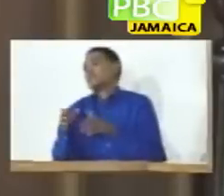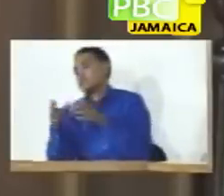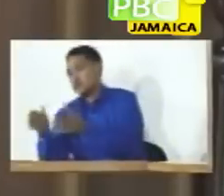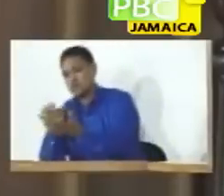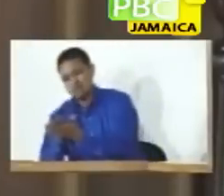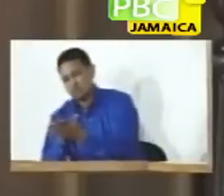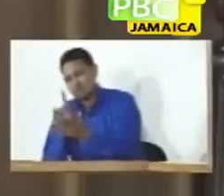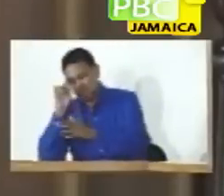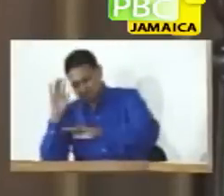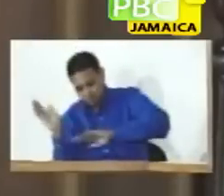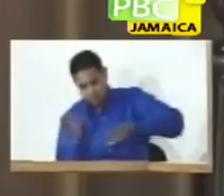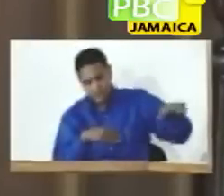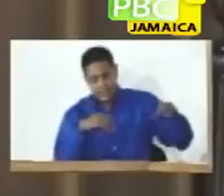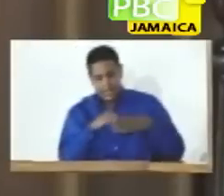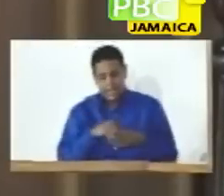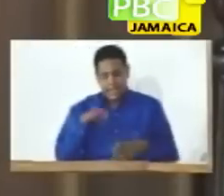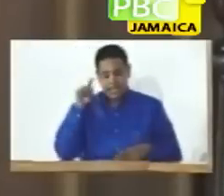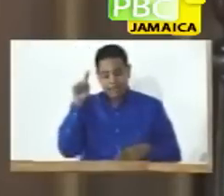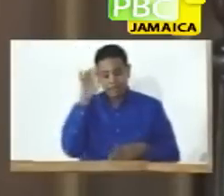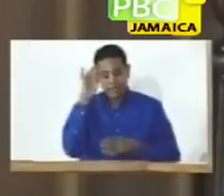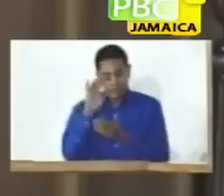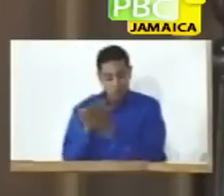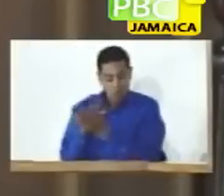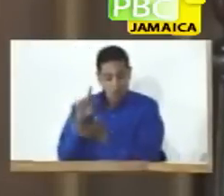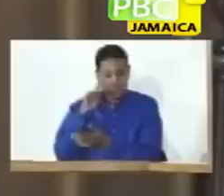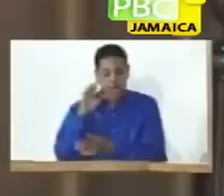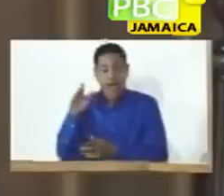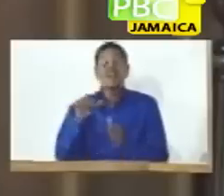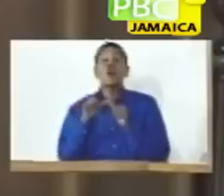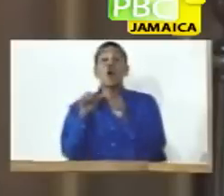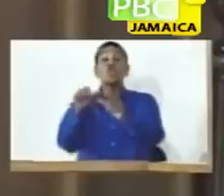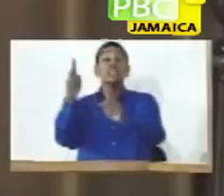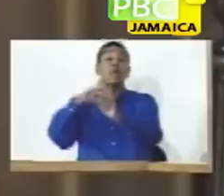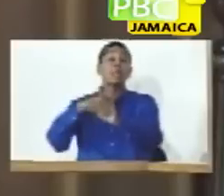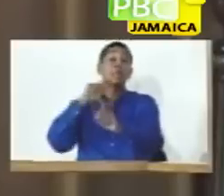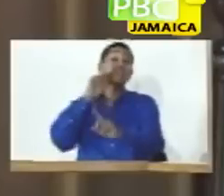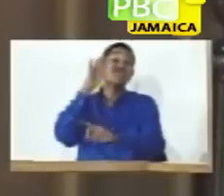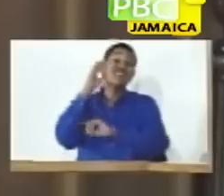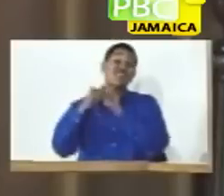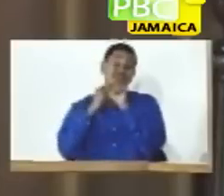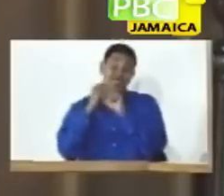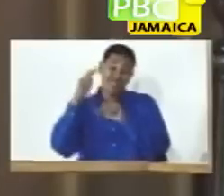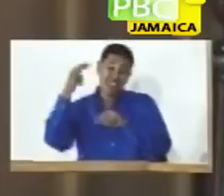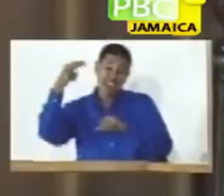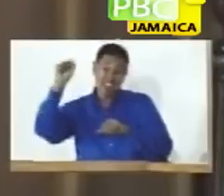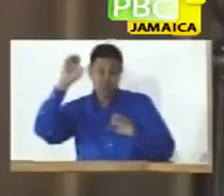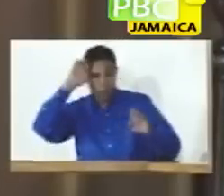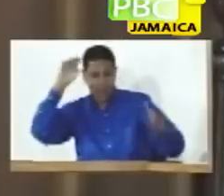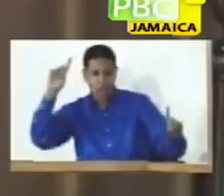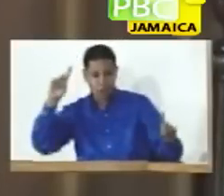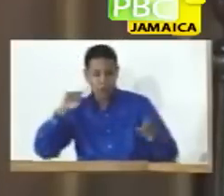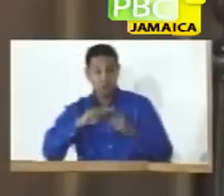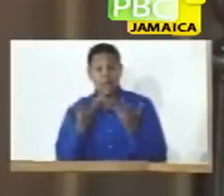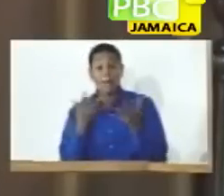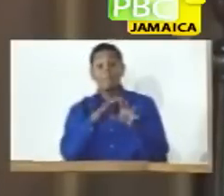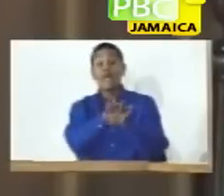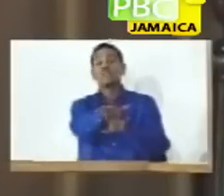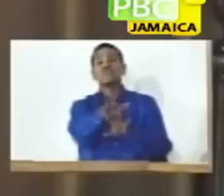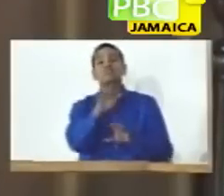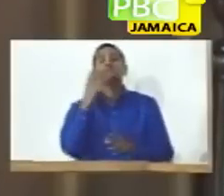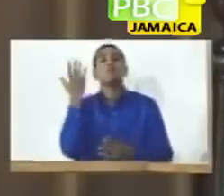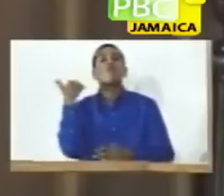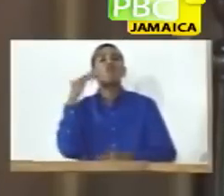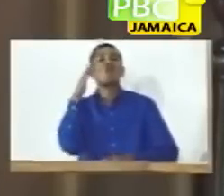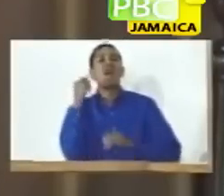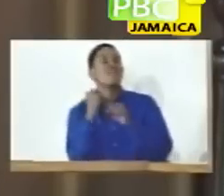continued implementation of the 7 years of secondary education, which includes the mainstreaming of the